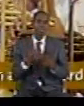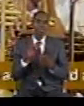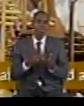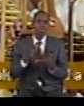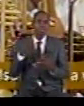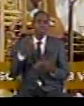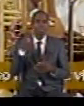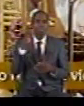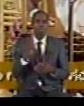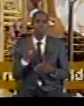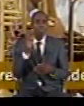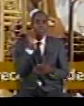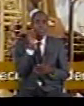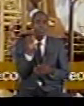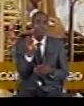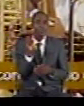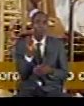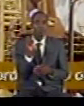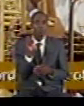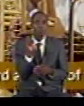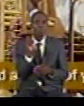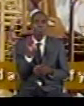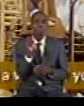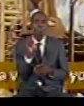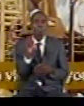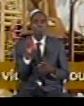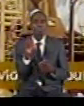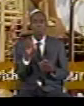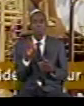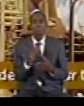was not coming to church, attending any of the church.